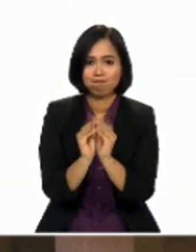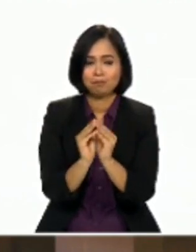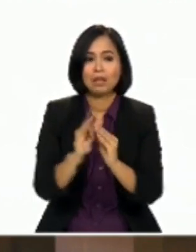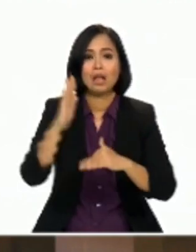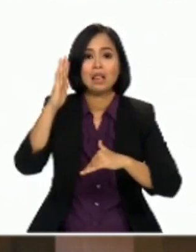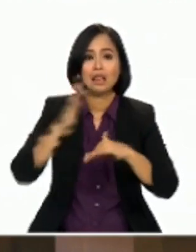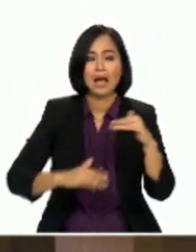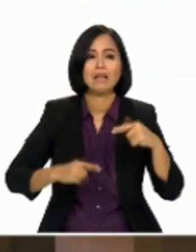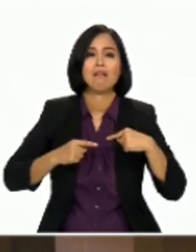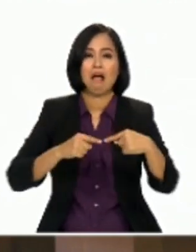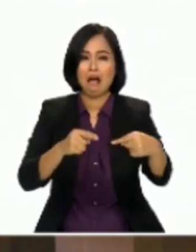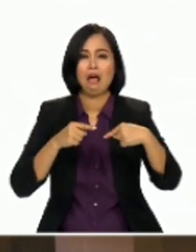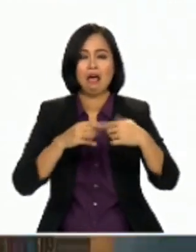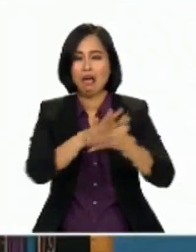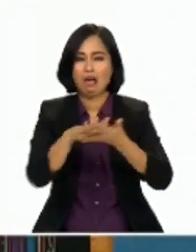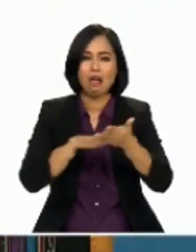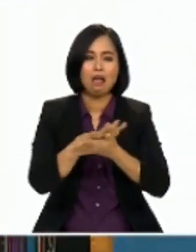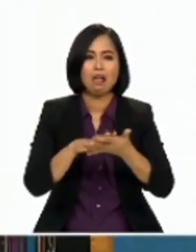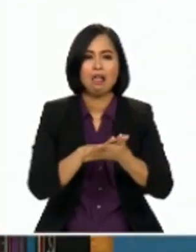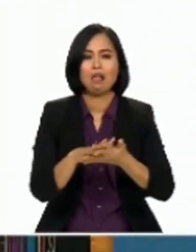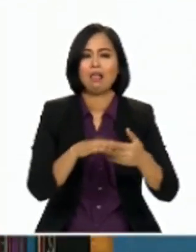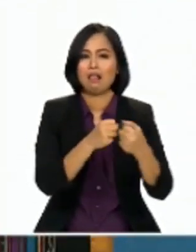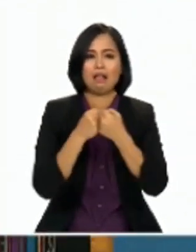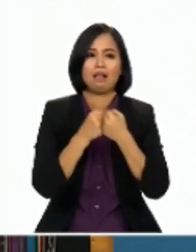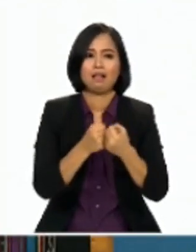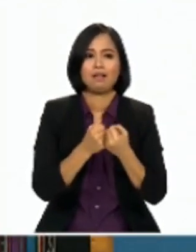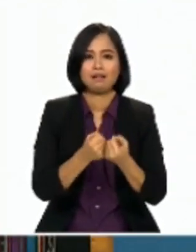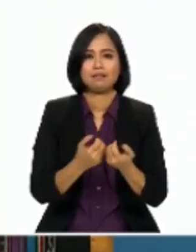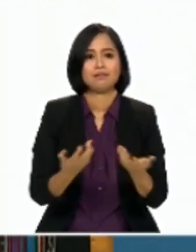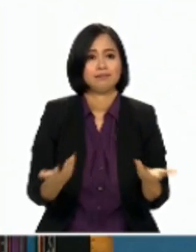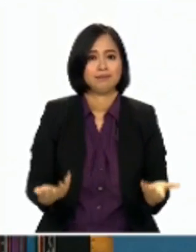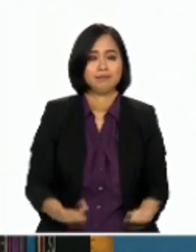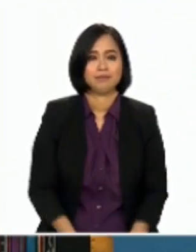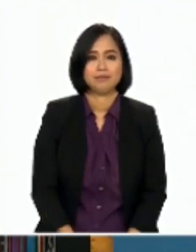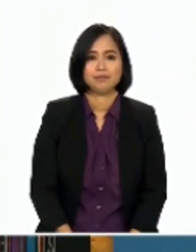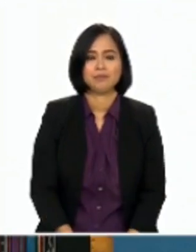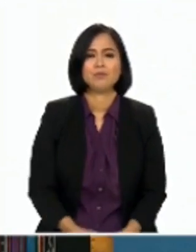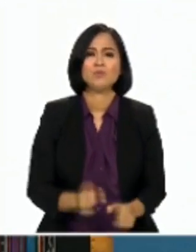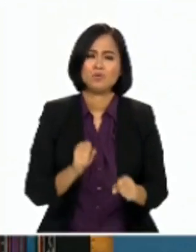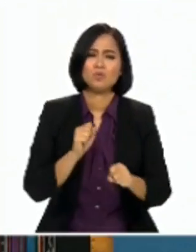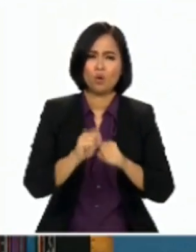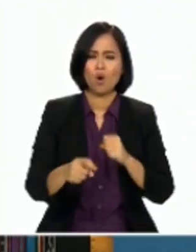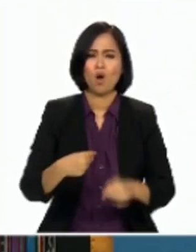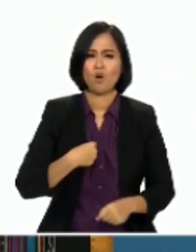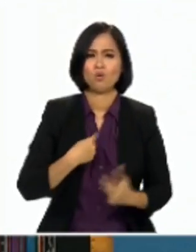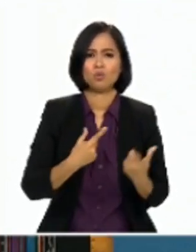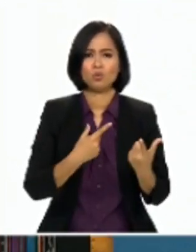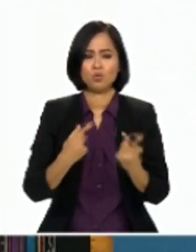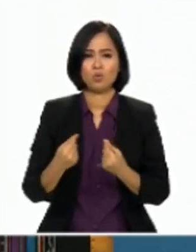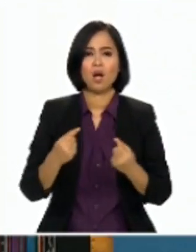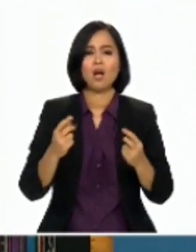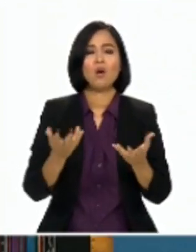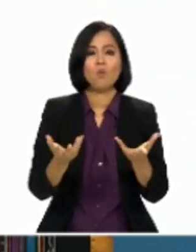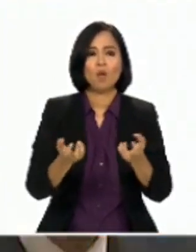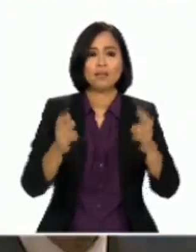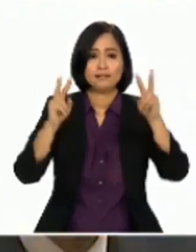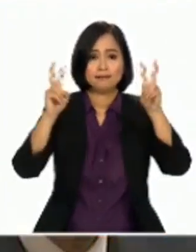squabble and squabble in the public. That is why I will do in the peaceful